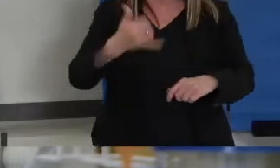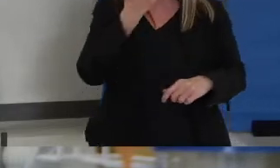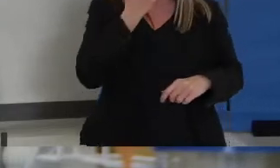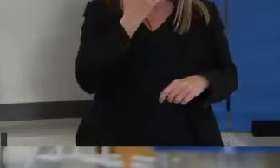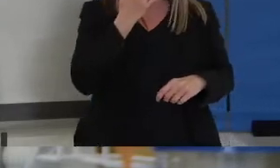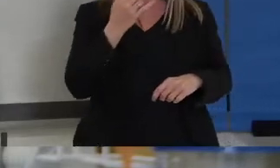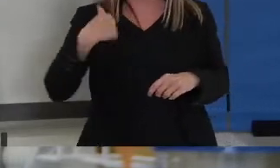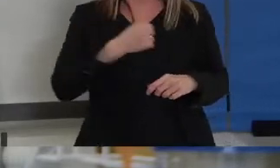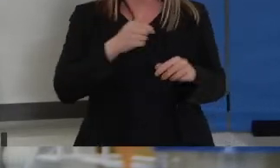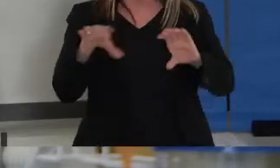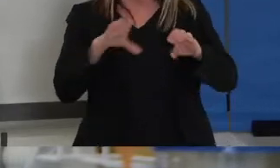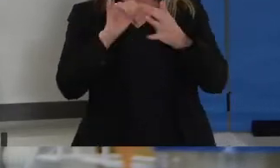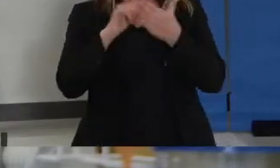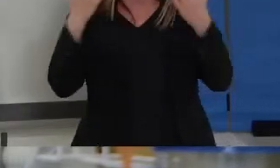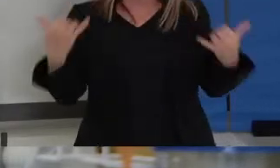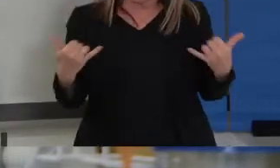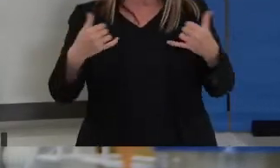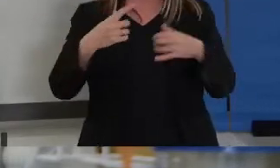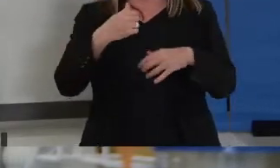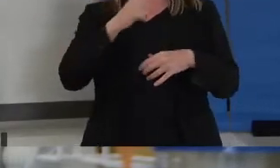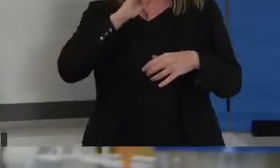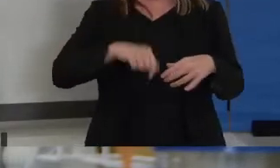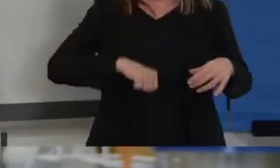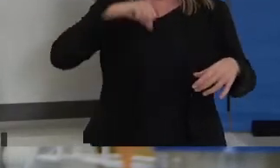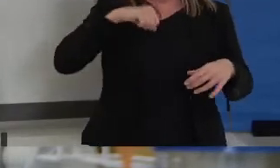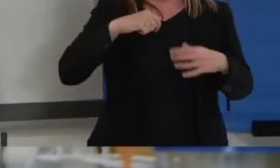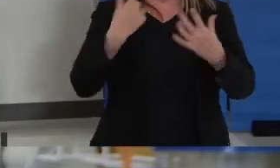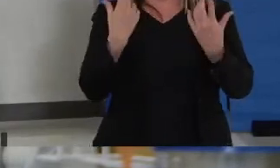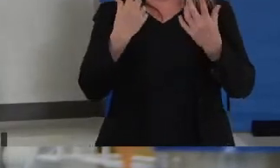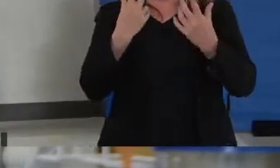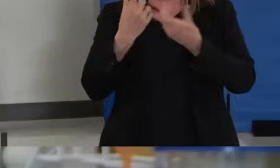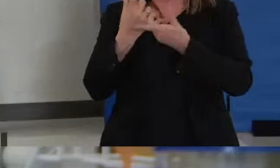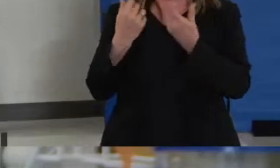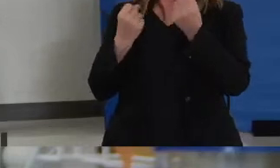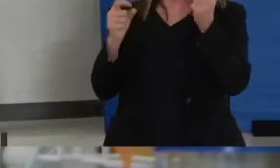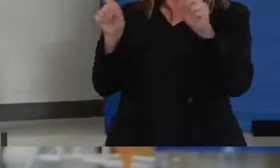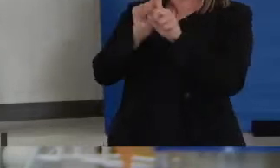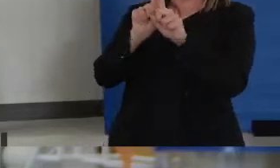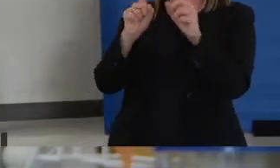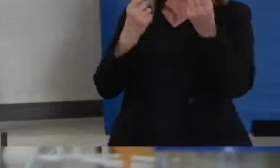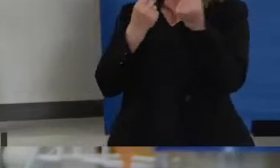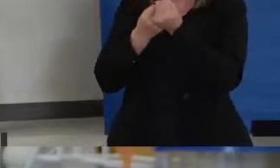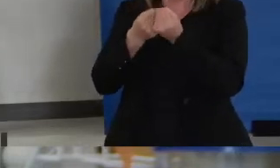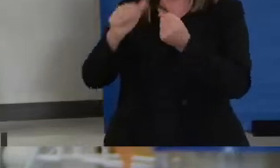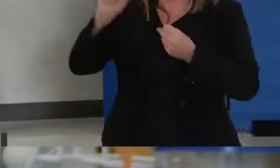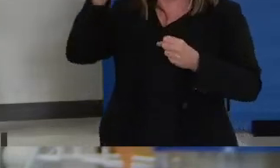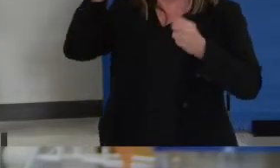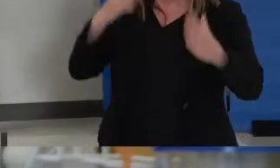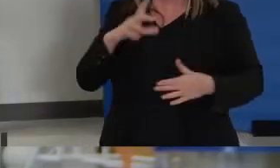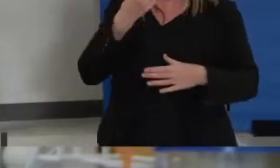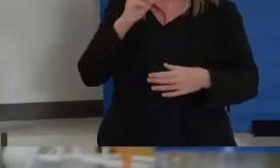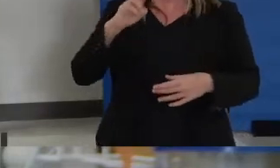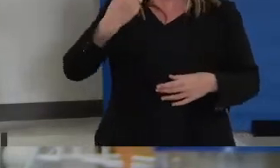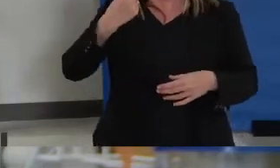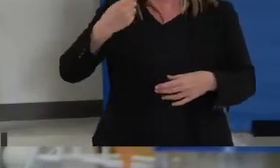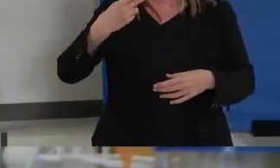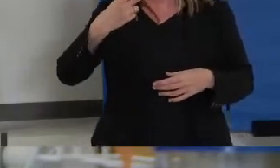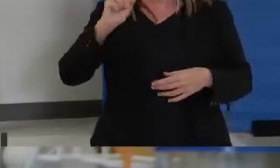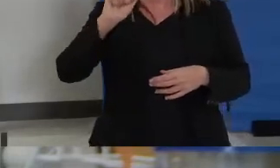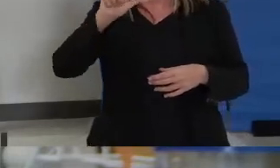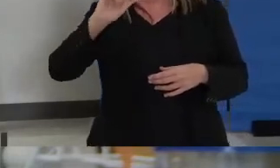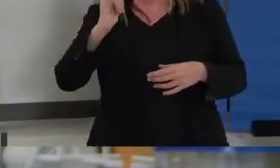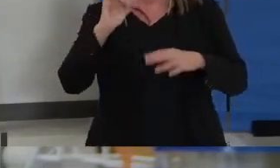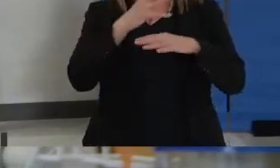we are doing that now. I am so proud to stand with this governor and Dr. Galley and the supervisors and everybody who has come together to say